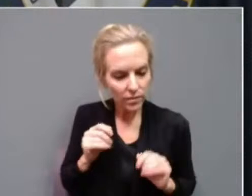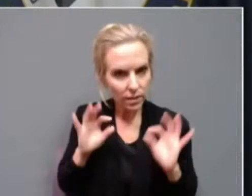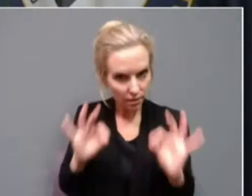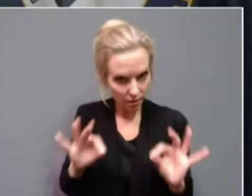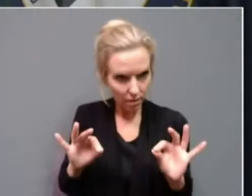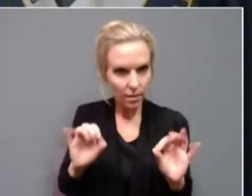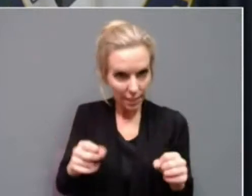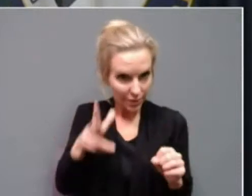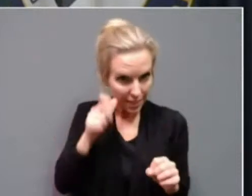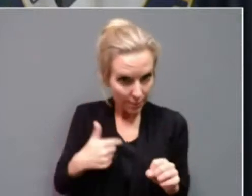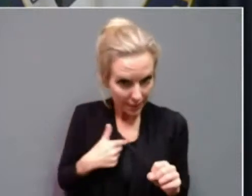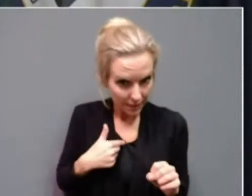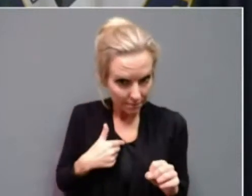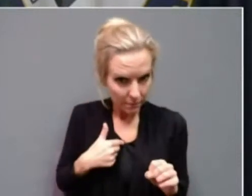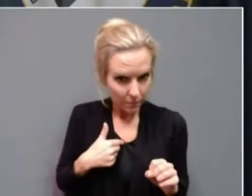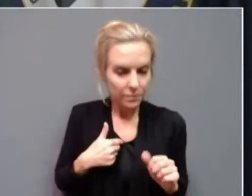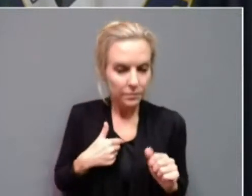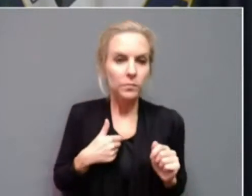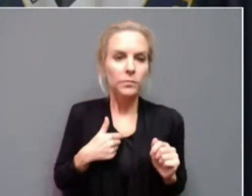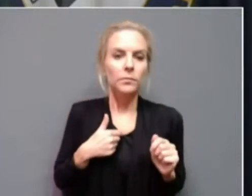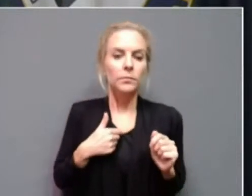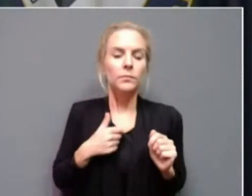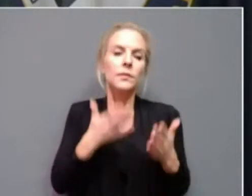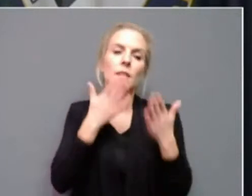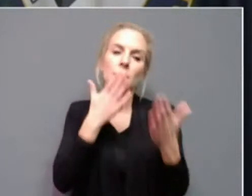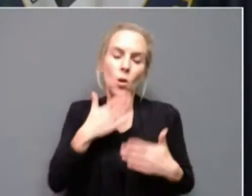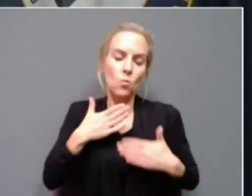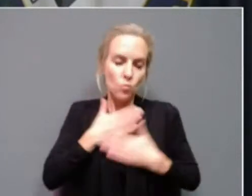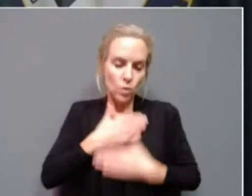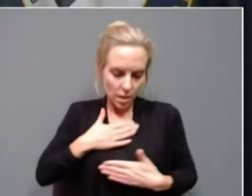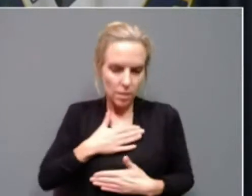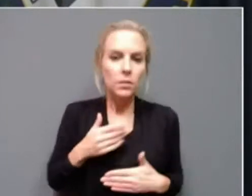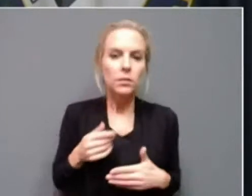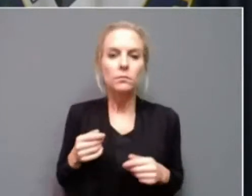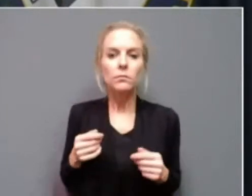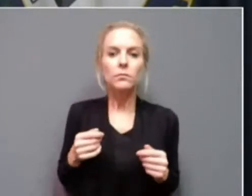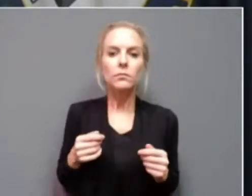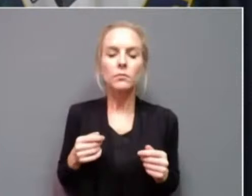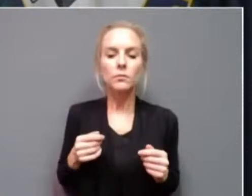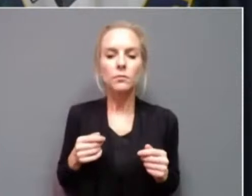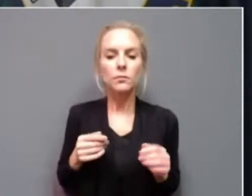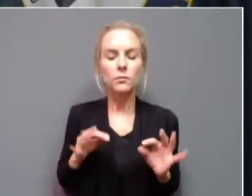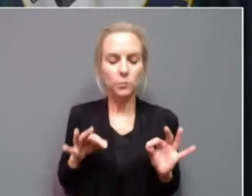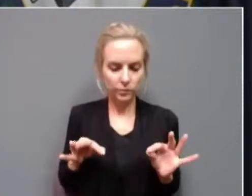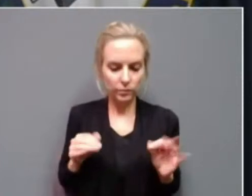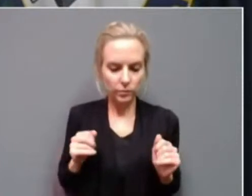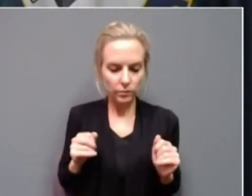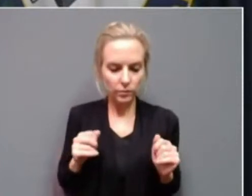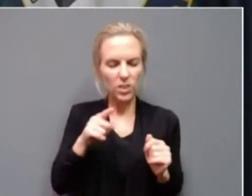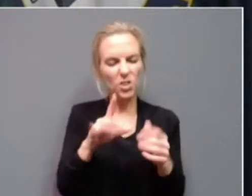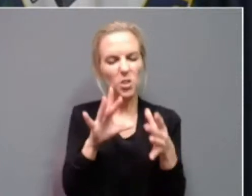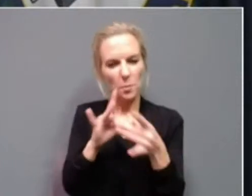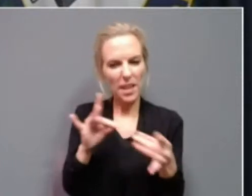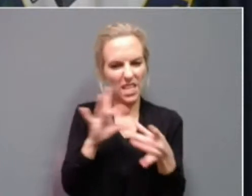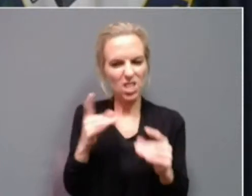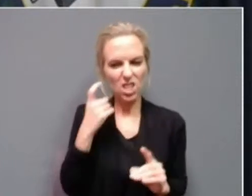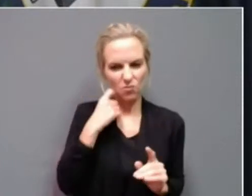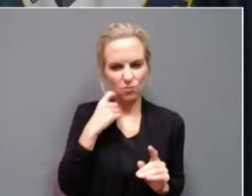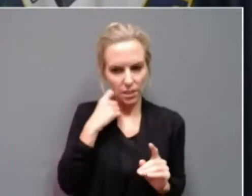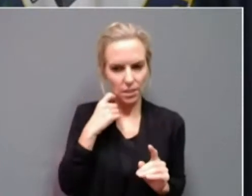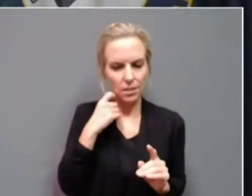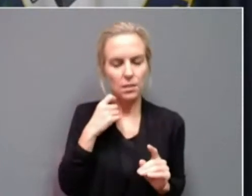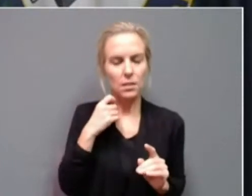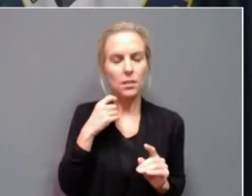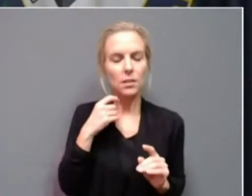I can Thank you. I appreciate it. Very good. you mentioned earlier in this briefing